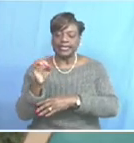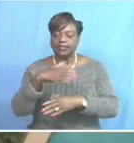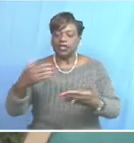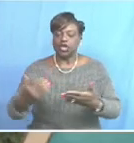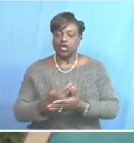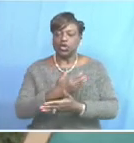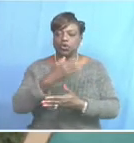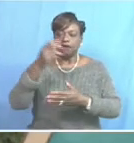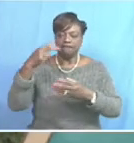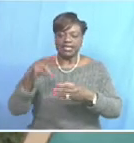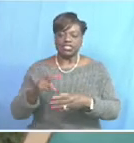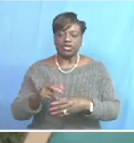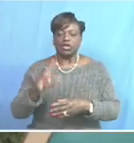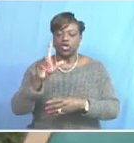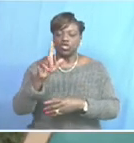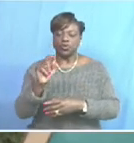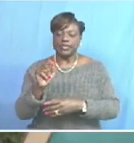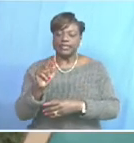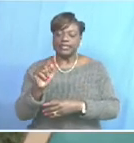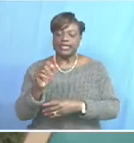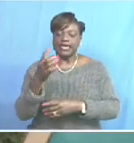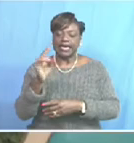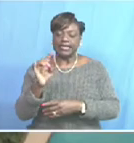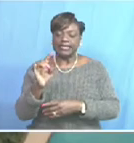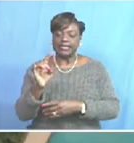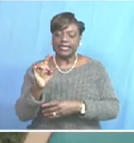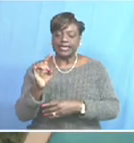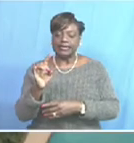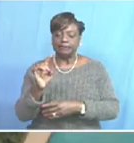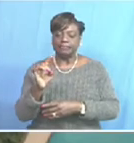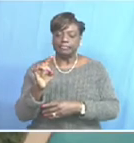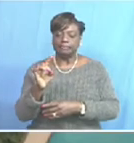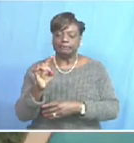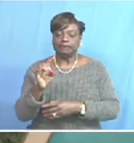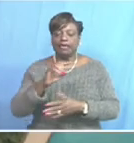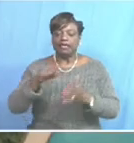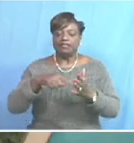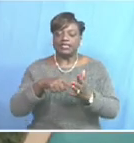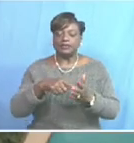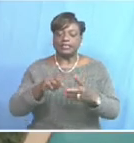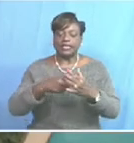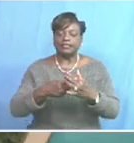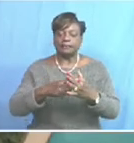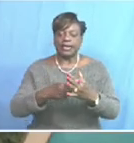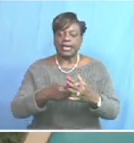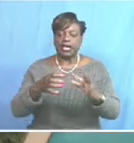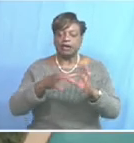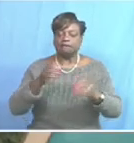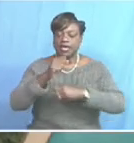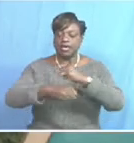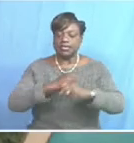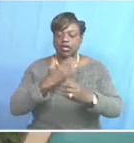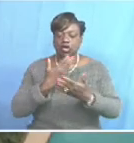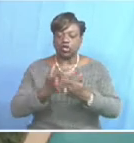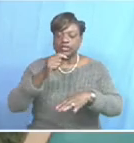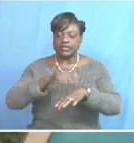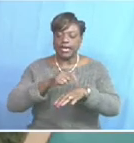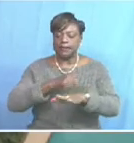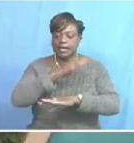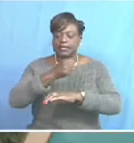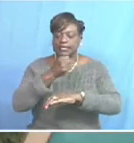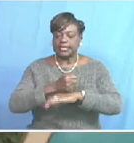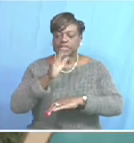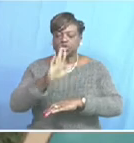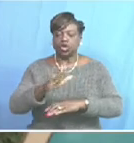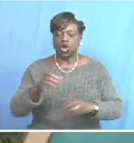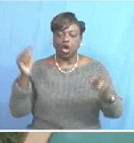2018, this conference is actually starting at the beginning of the year, and so it's a good time to really set your goals, whether they be